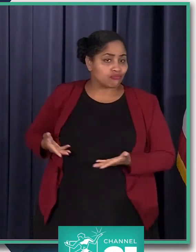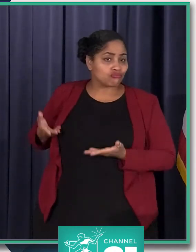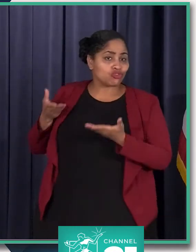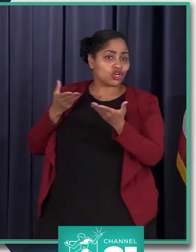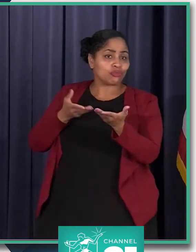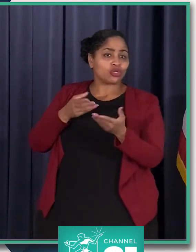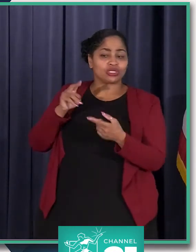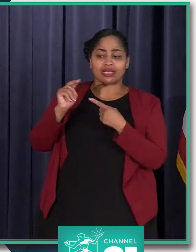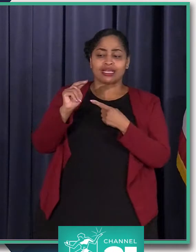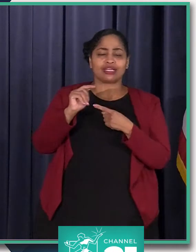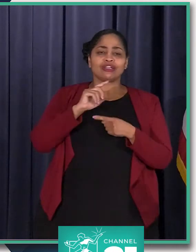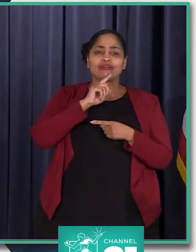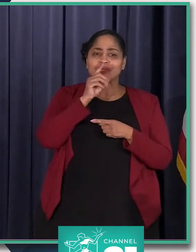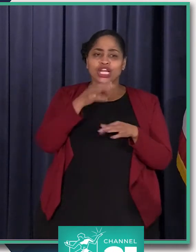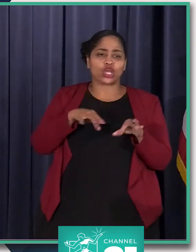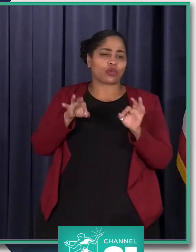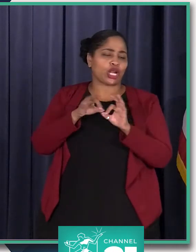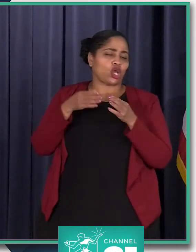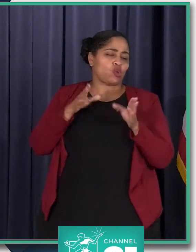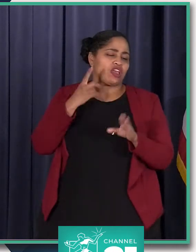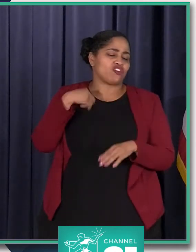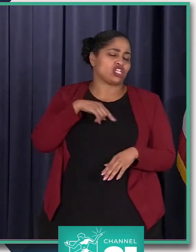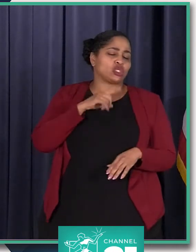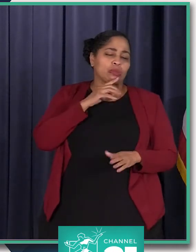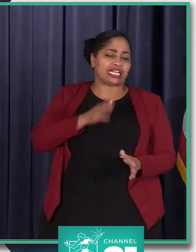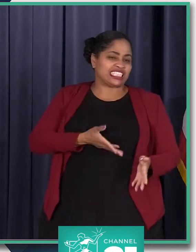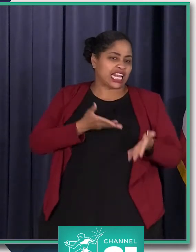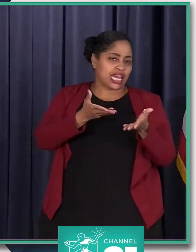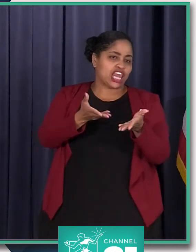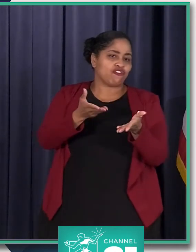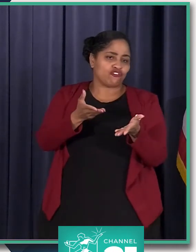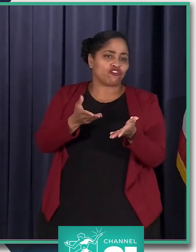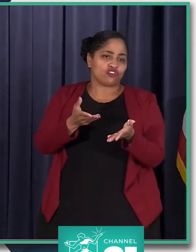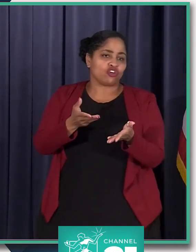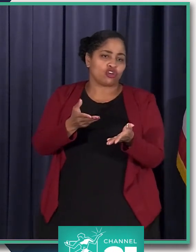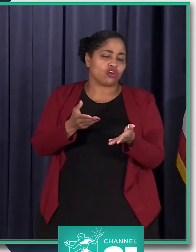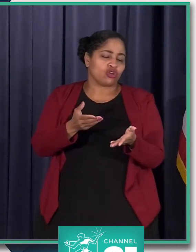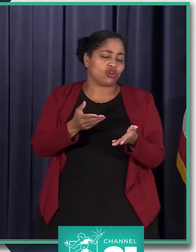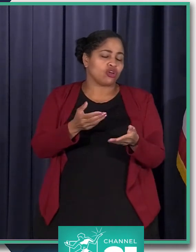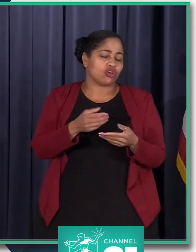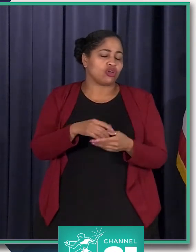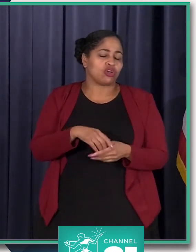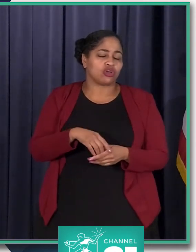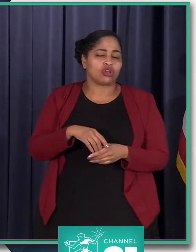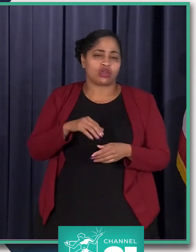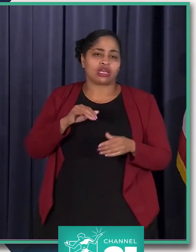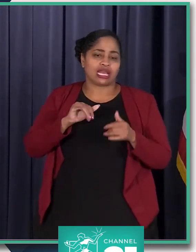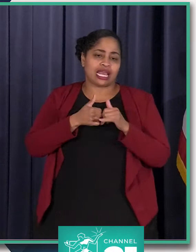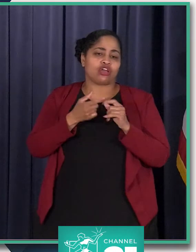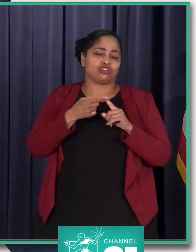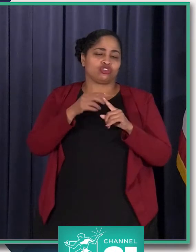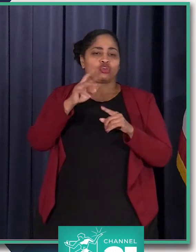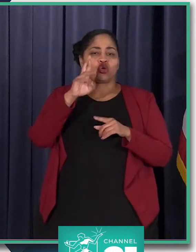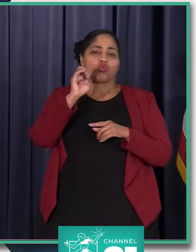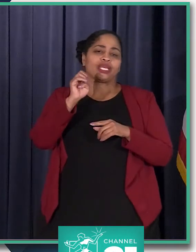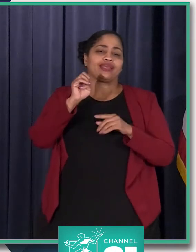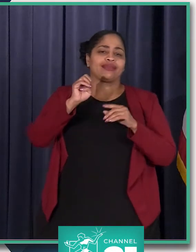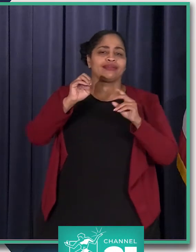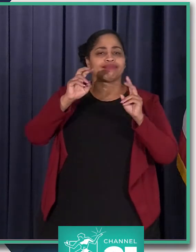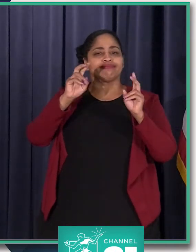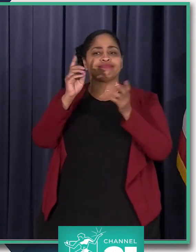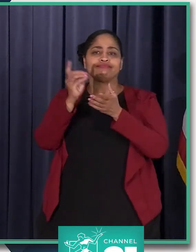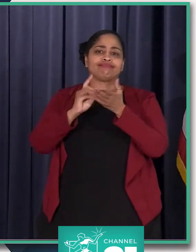is going to be a critical way for us to really deliver the vision that we outlined in that neighborhood plan.